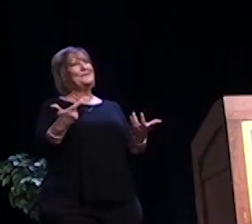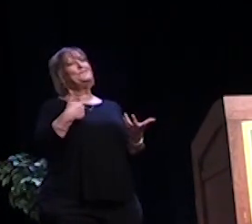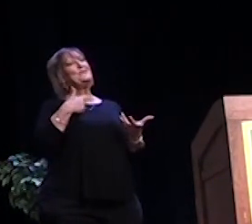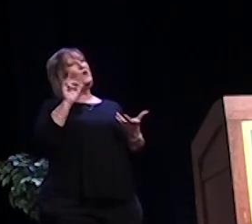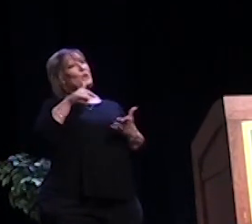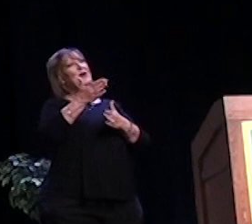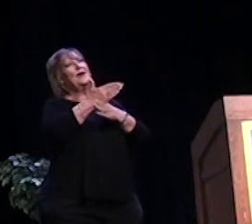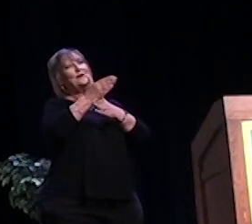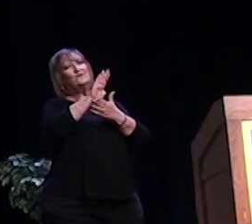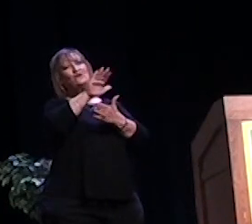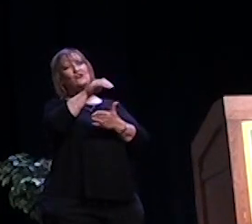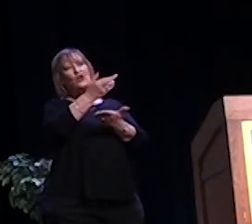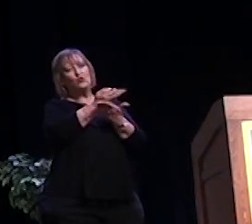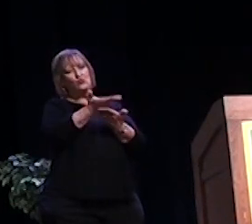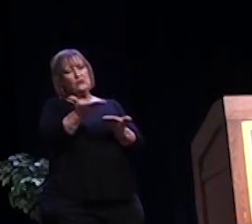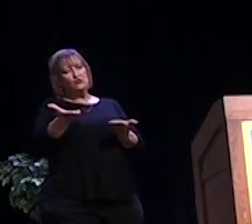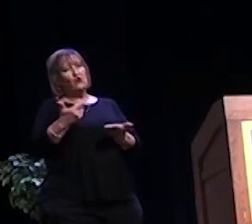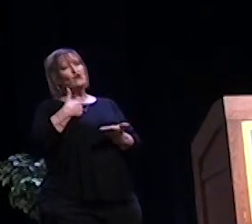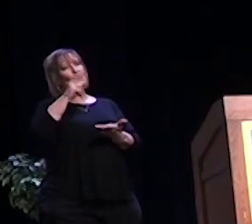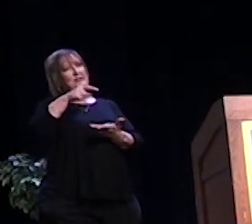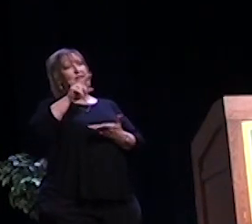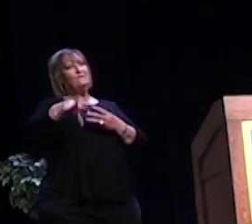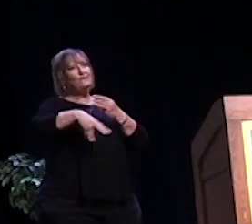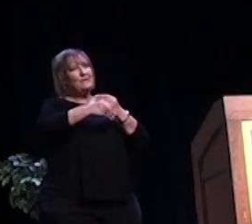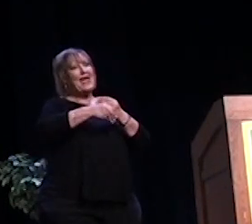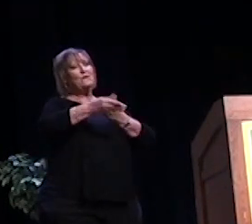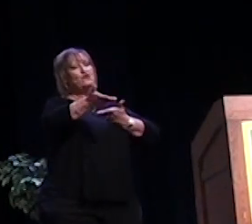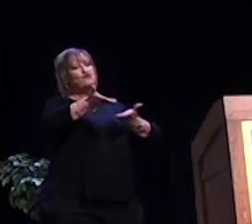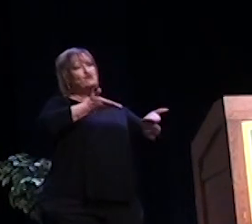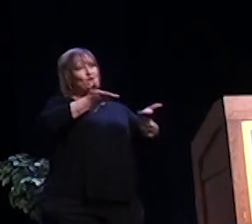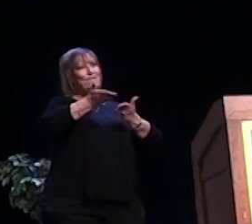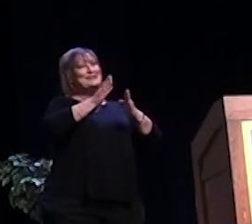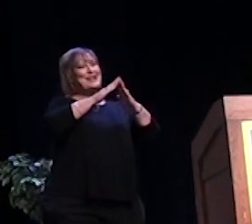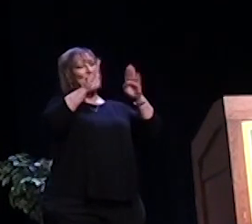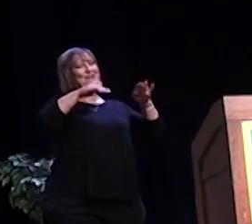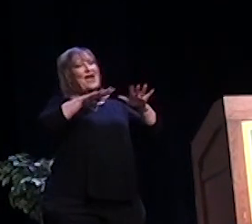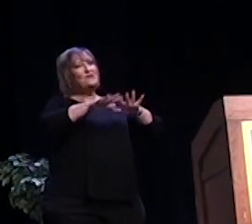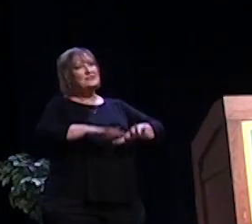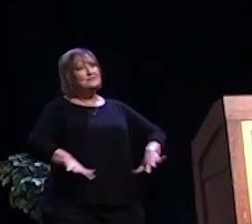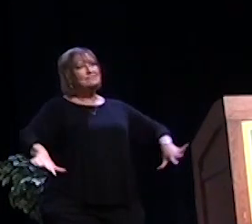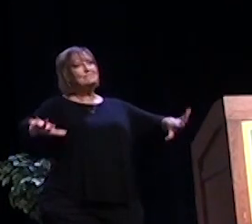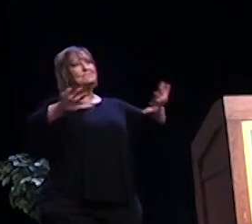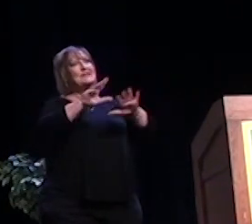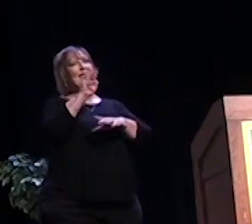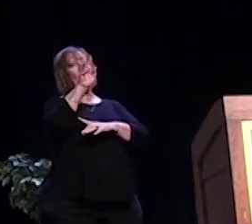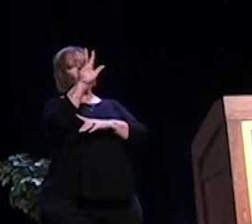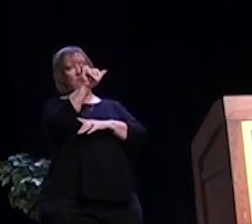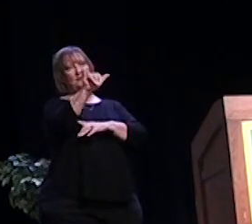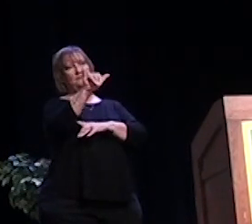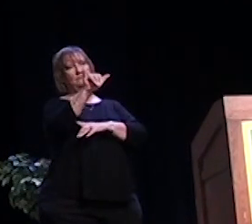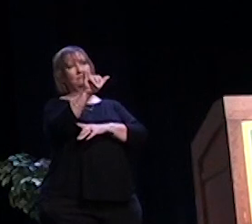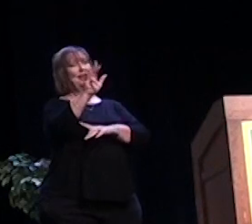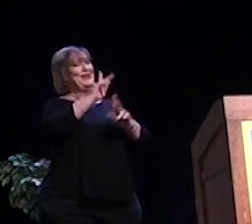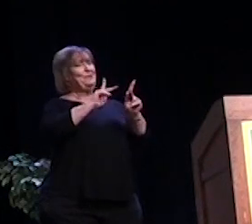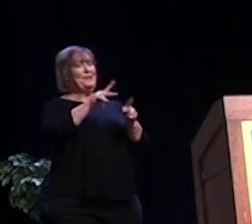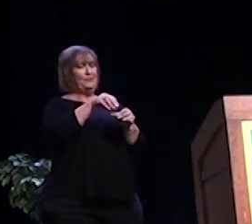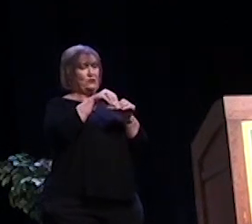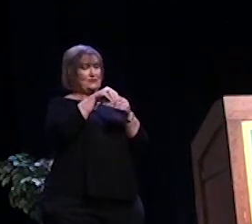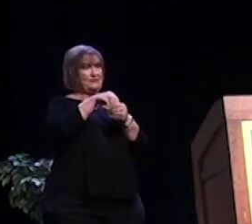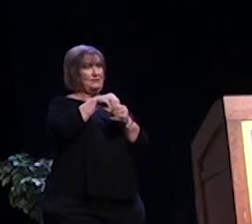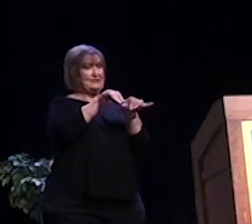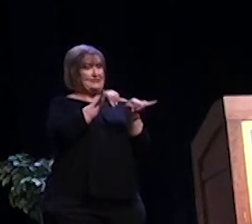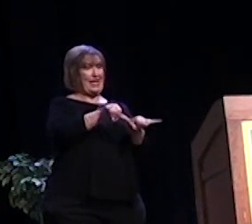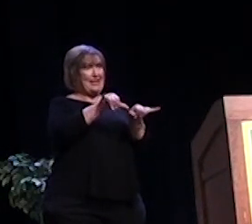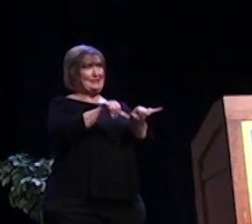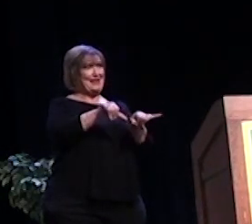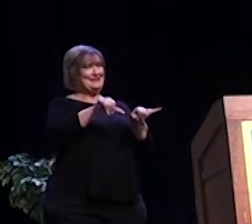the resources, we have to have the housing, we have to have the services available countywide because people move. And again, we're just